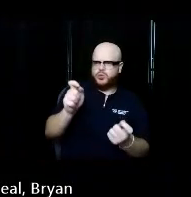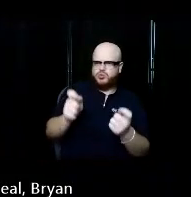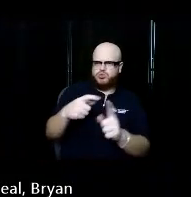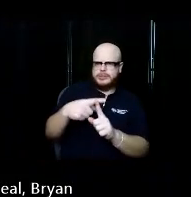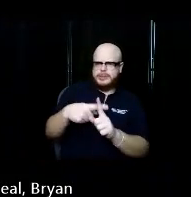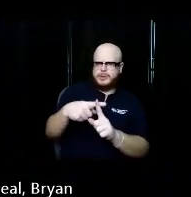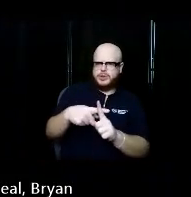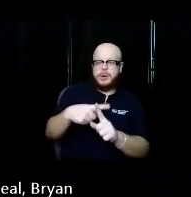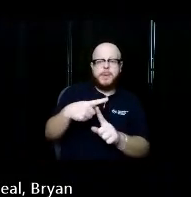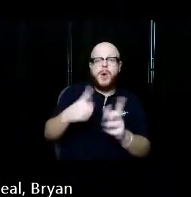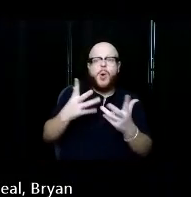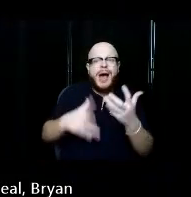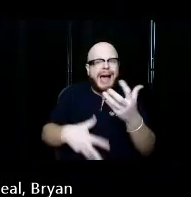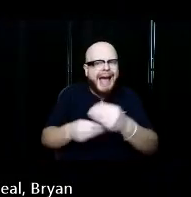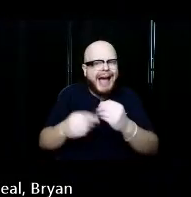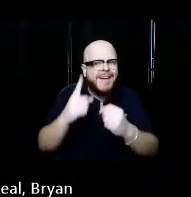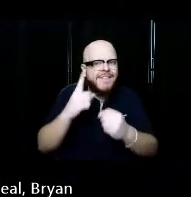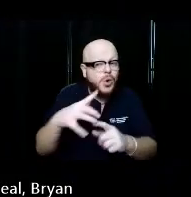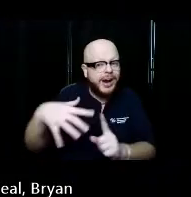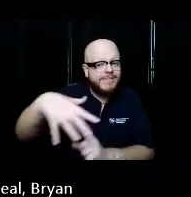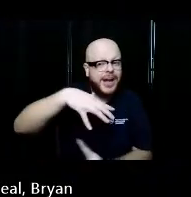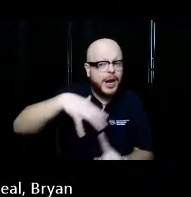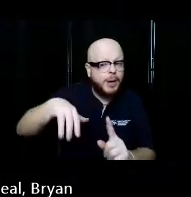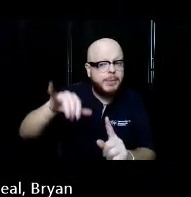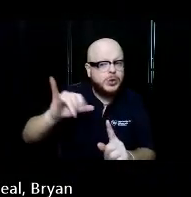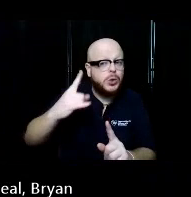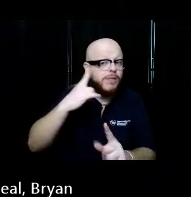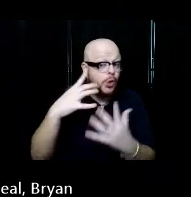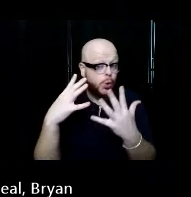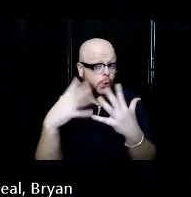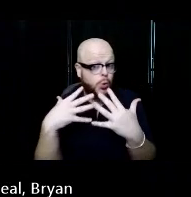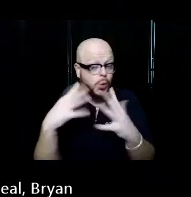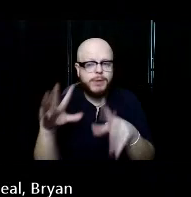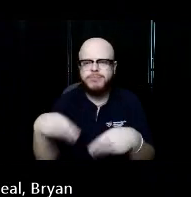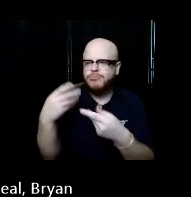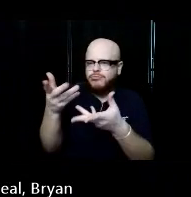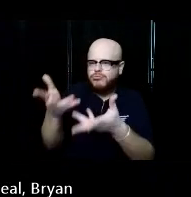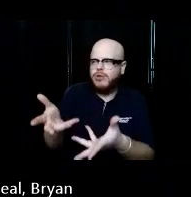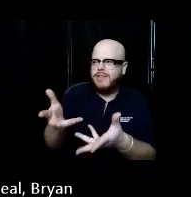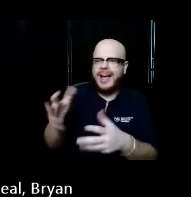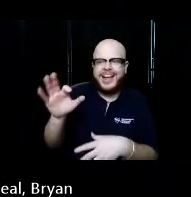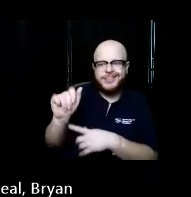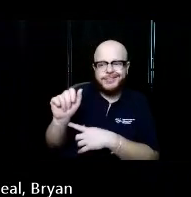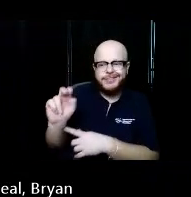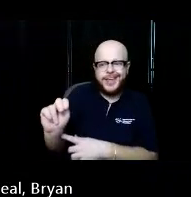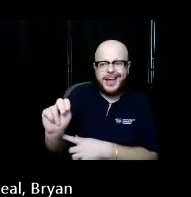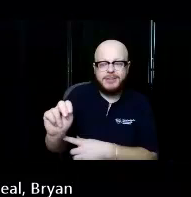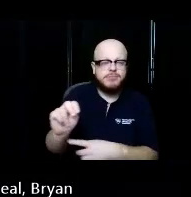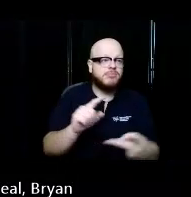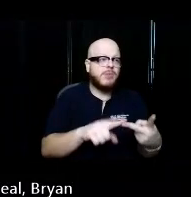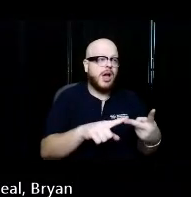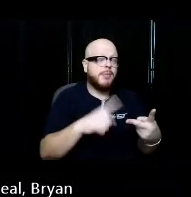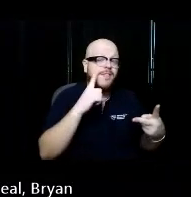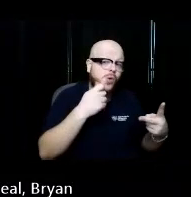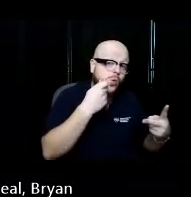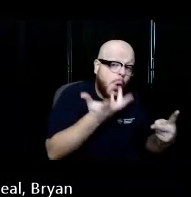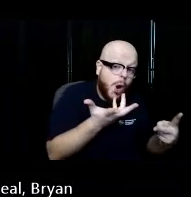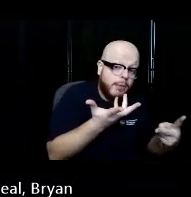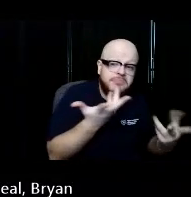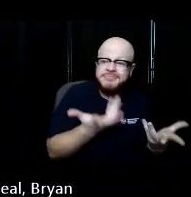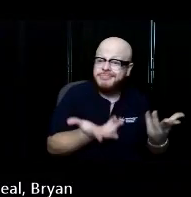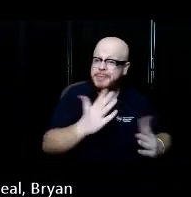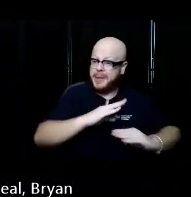it down, we could have a fan available, or to provide warmth, we could have a blanket. Another idea when